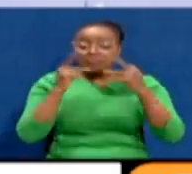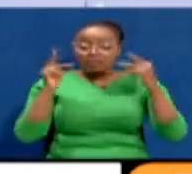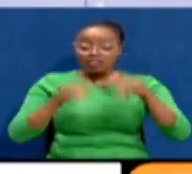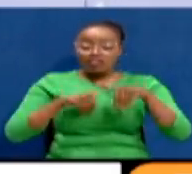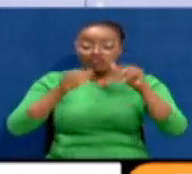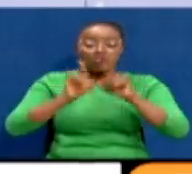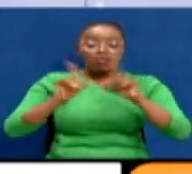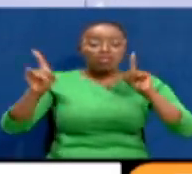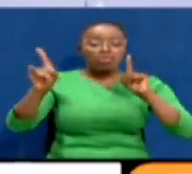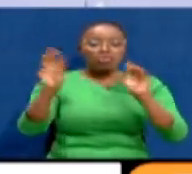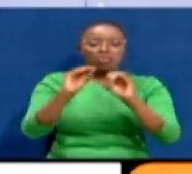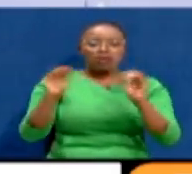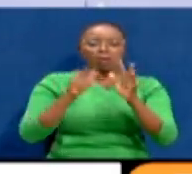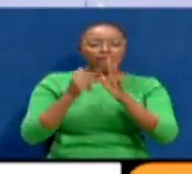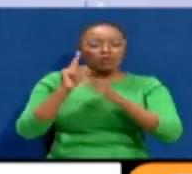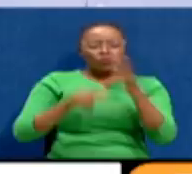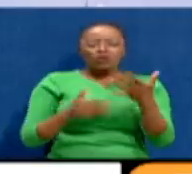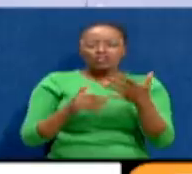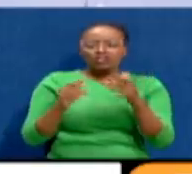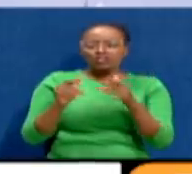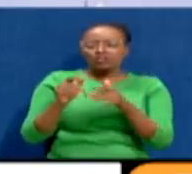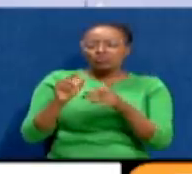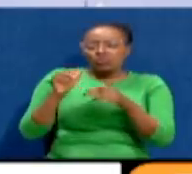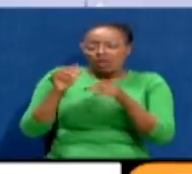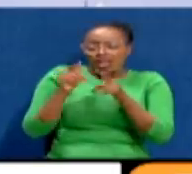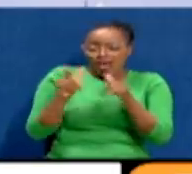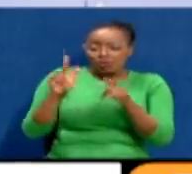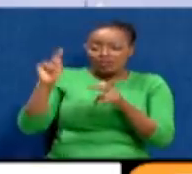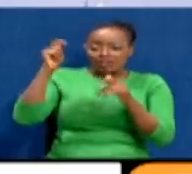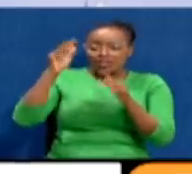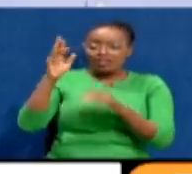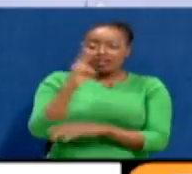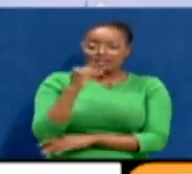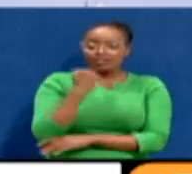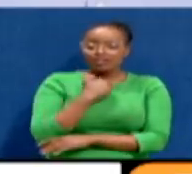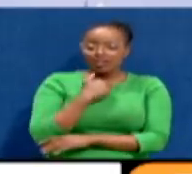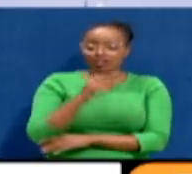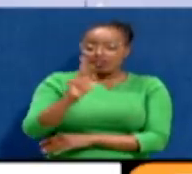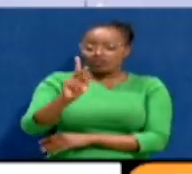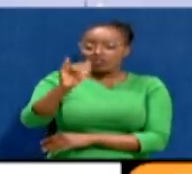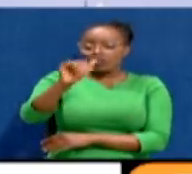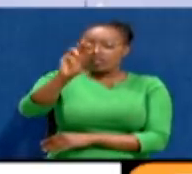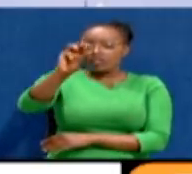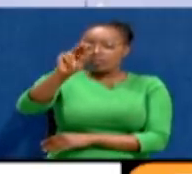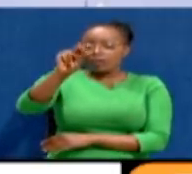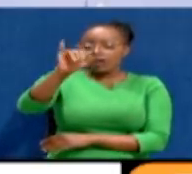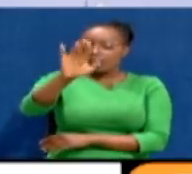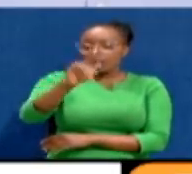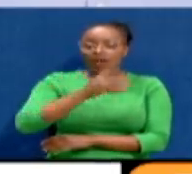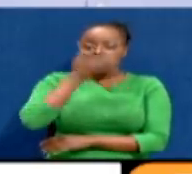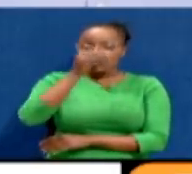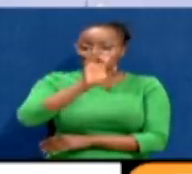social distancing? You possibly put Kenyans at risk tonight. Kimani Ichung'wah, let's start with you. Your